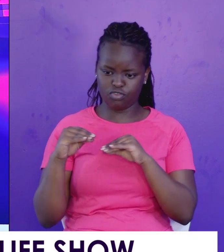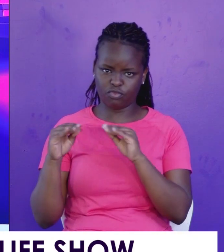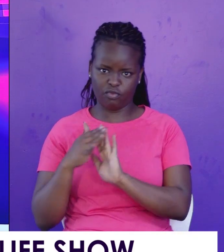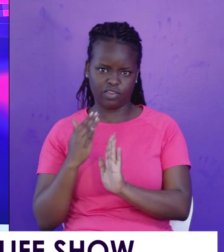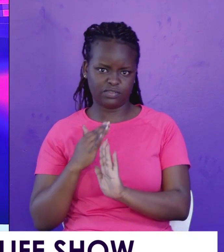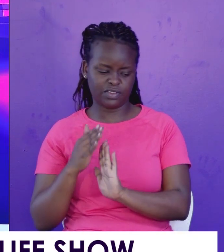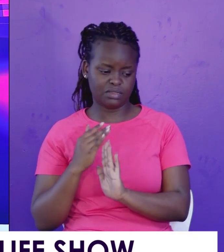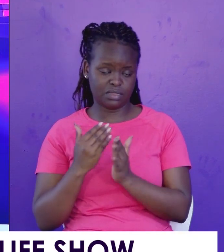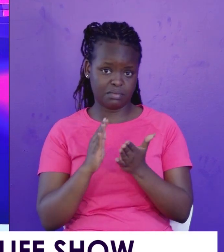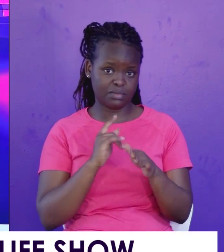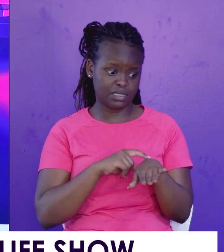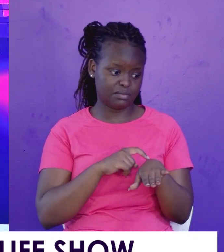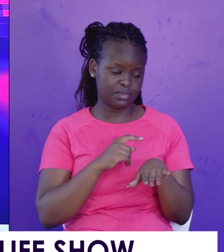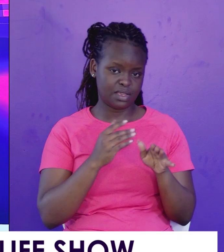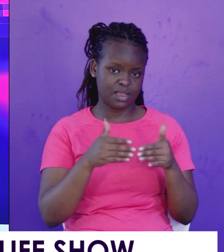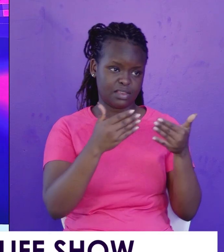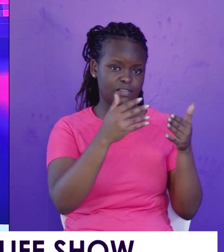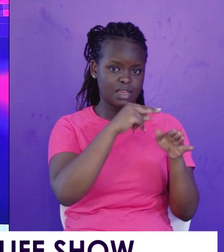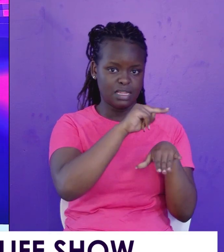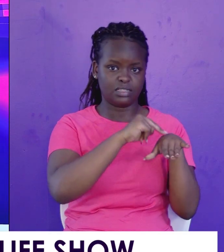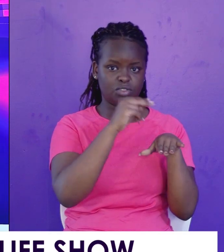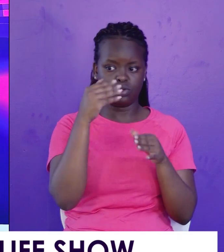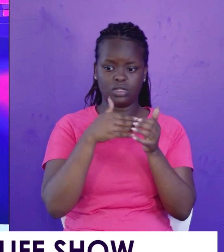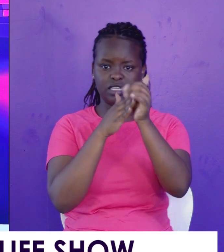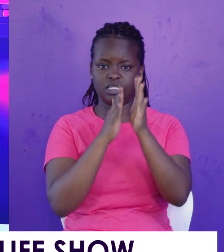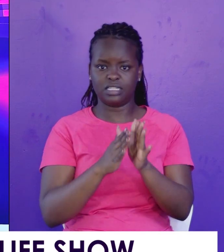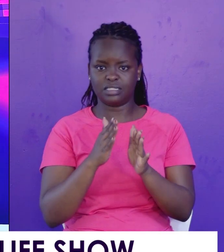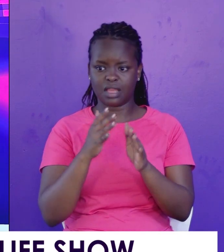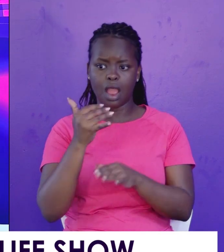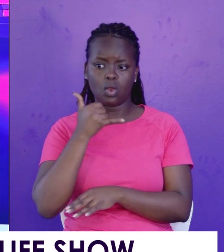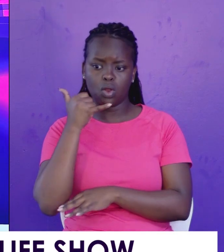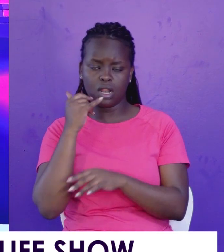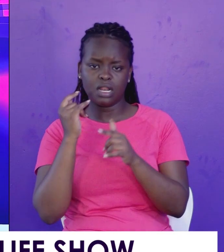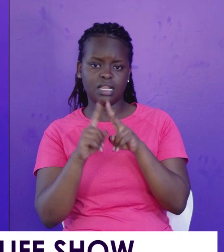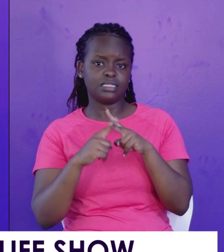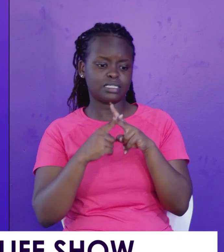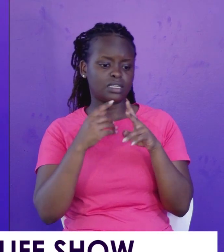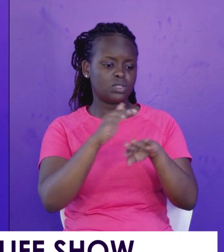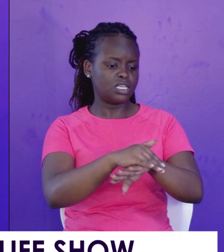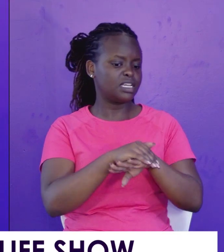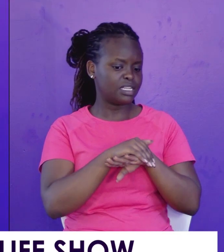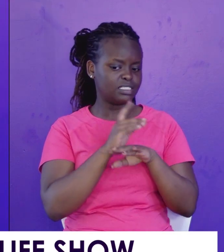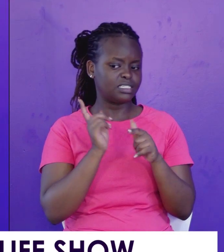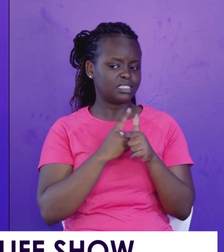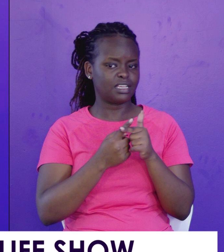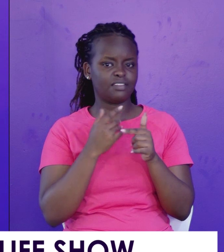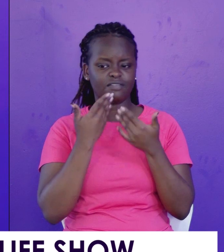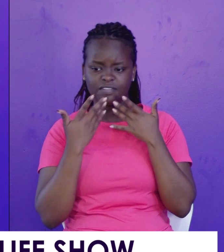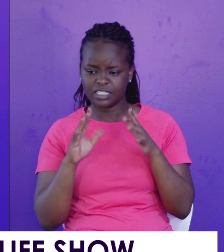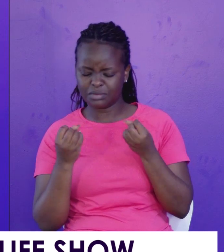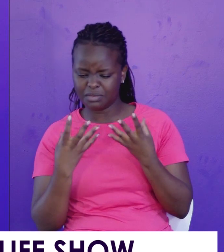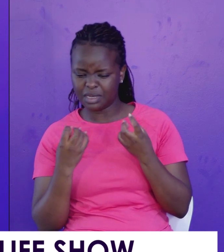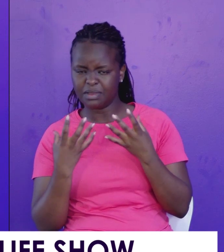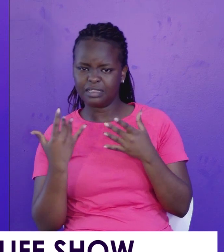give these leaders a call, I mean national leaders, and I start with English, and we finish many of them in